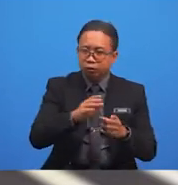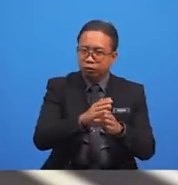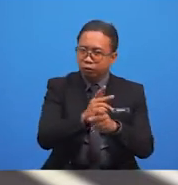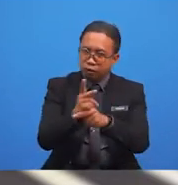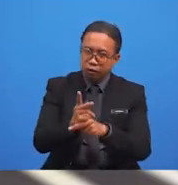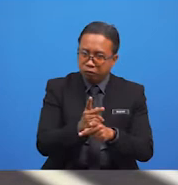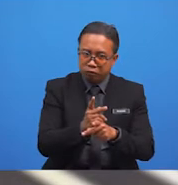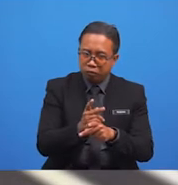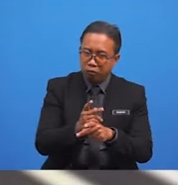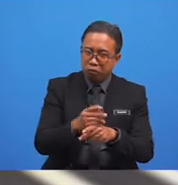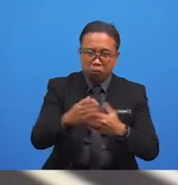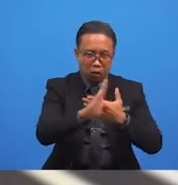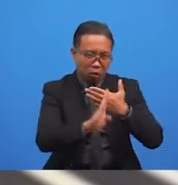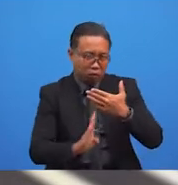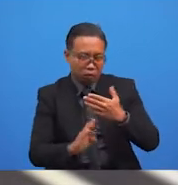safe or dangerous.